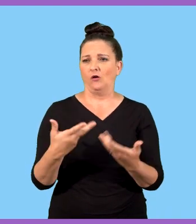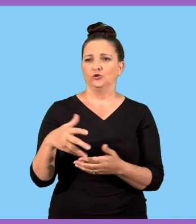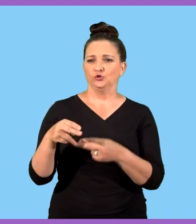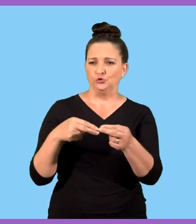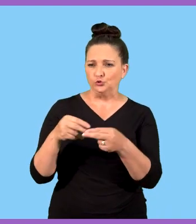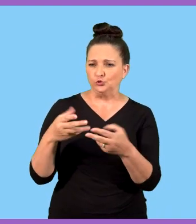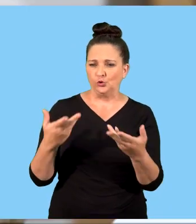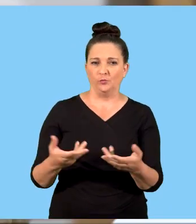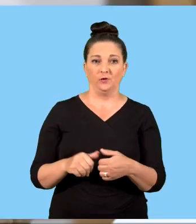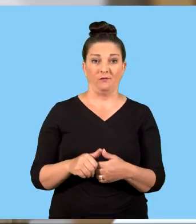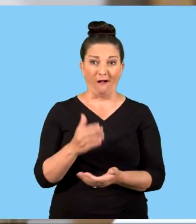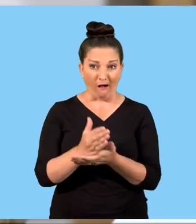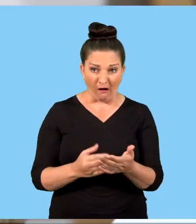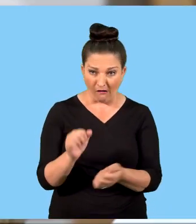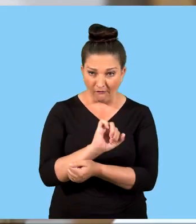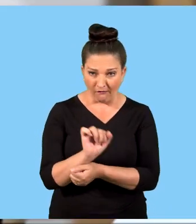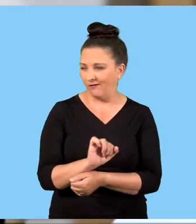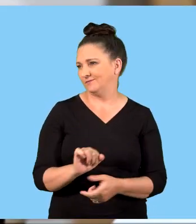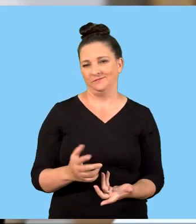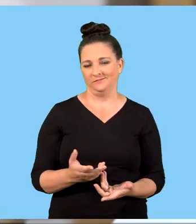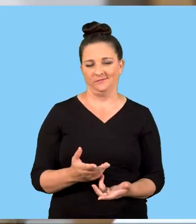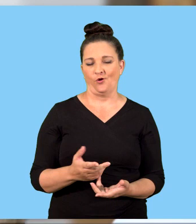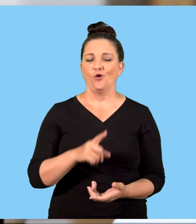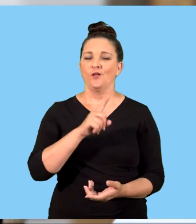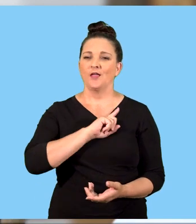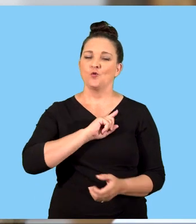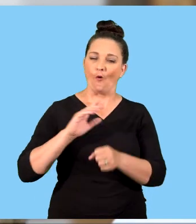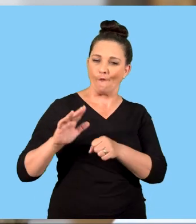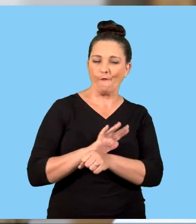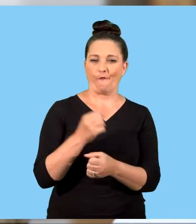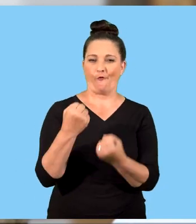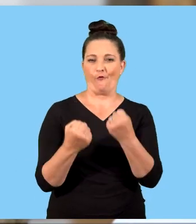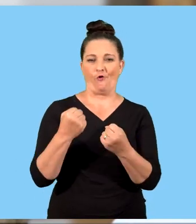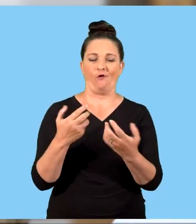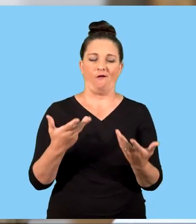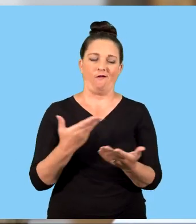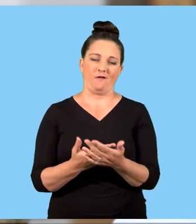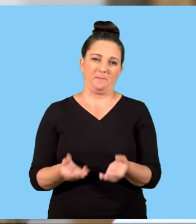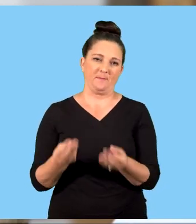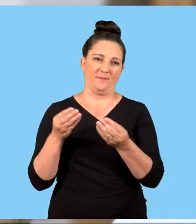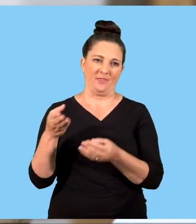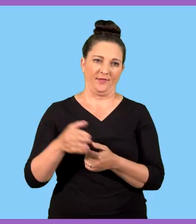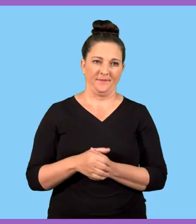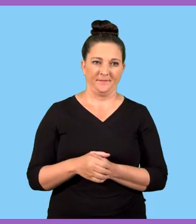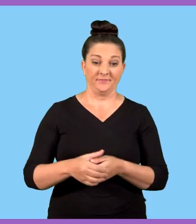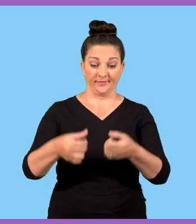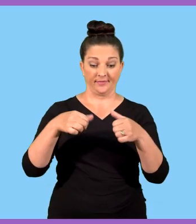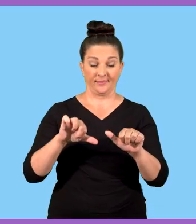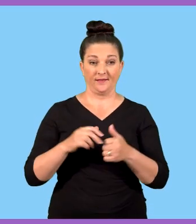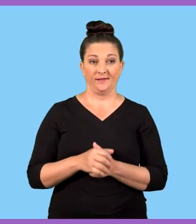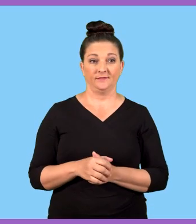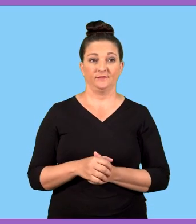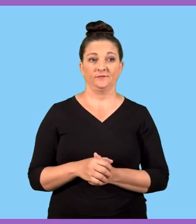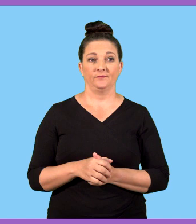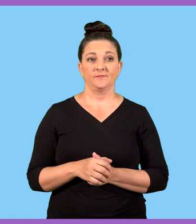dealership. Again, you're not going to find half a car, full cars, and that's why we call them discrete data. The next